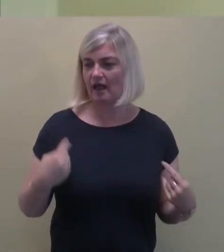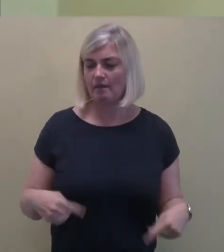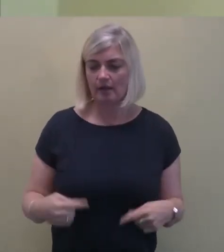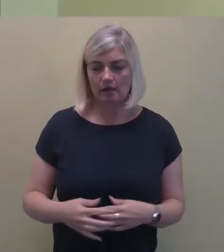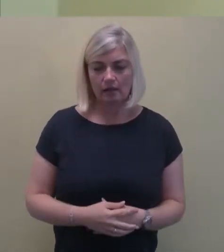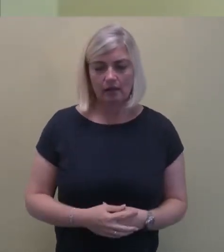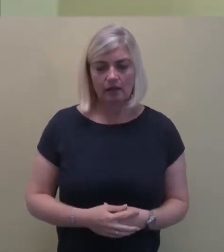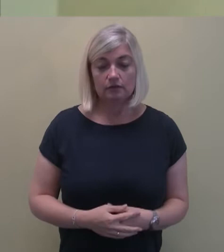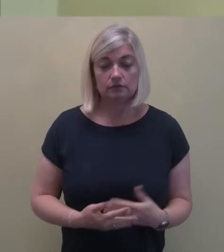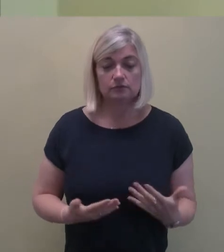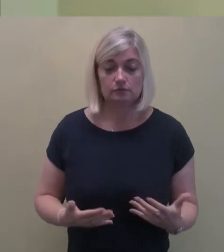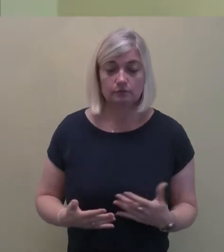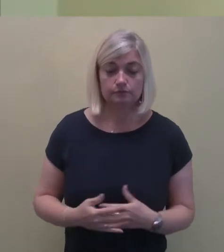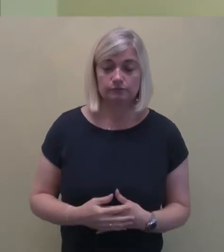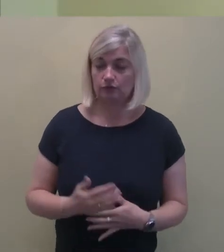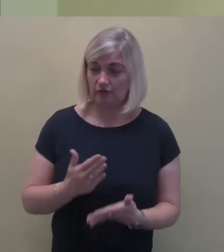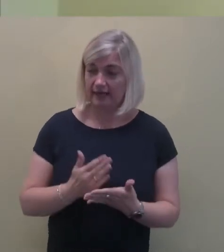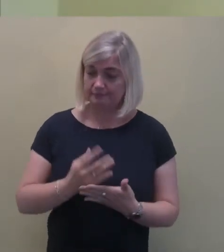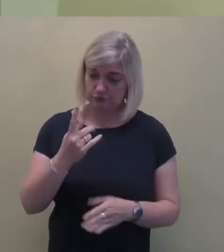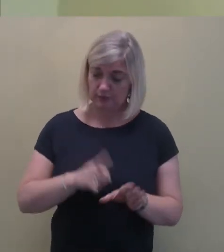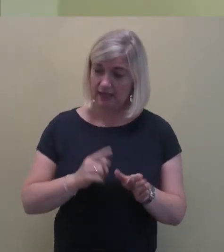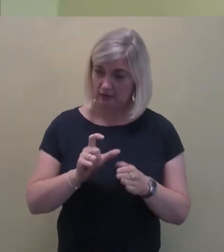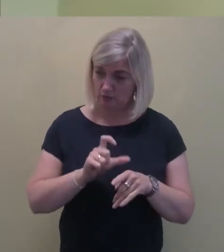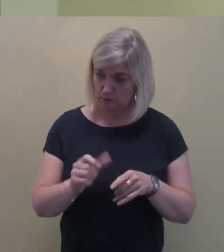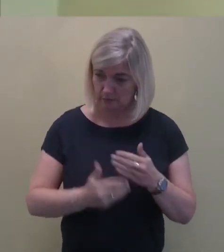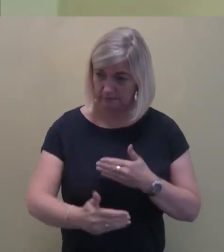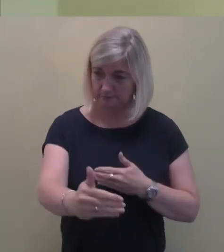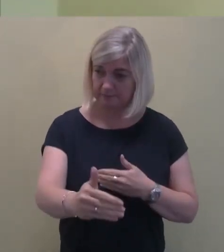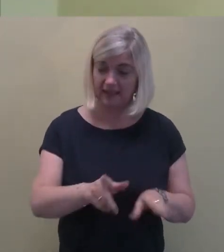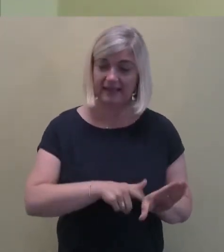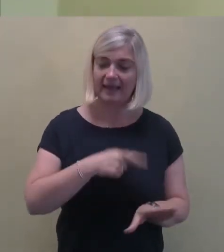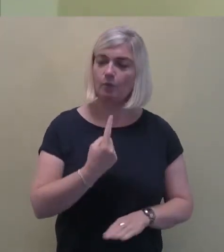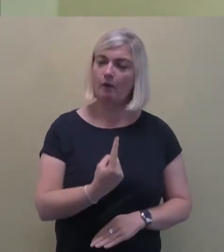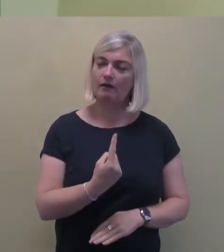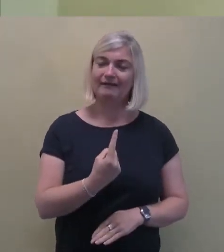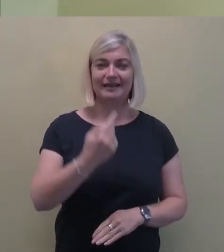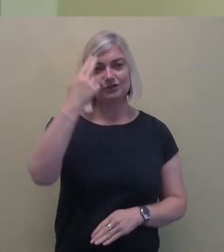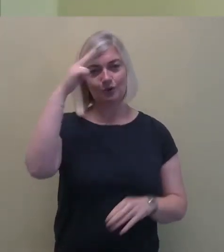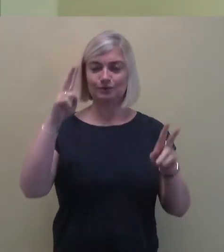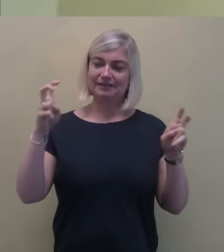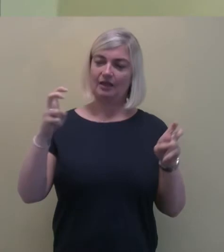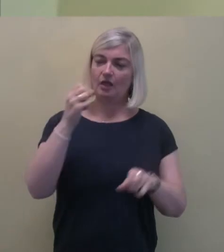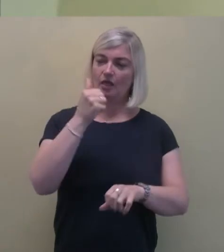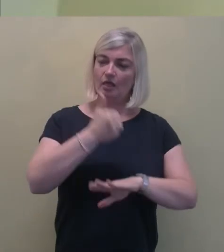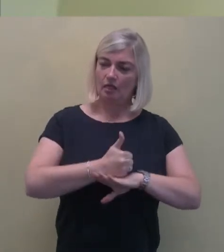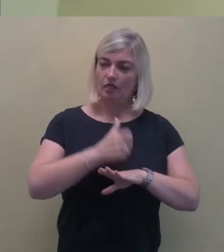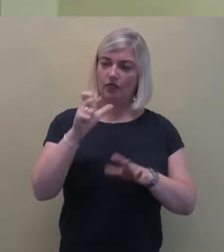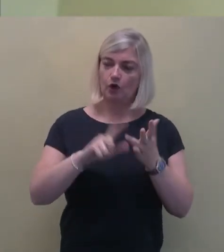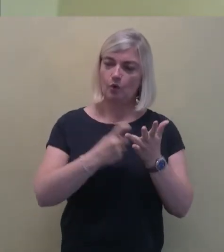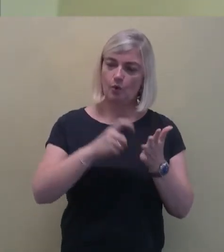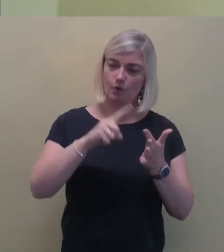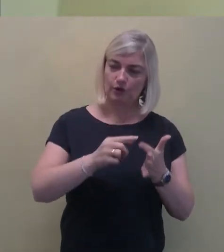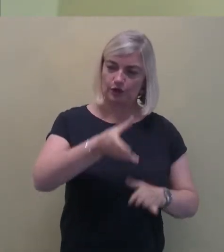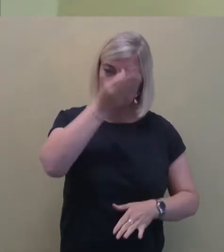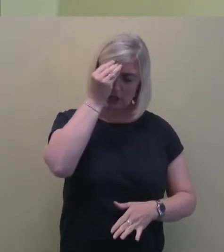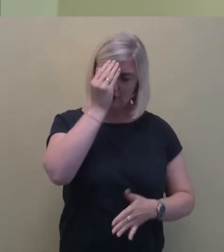all equal weighting, so they're all worth a third of the overall grade of the first year. So that's the first year. And then year 2 is known